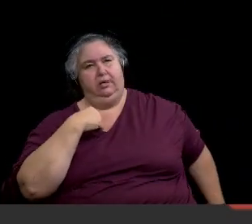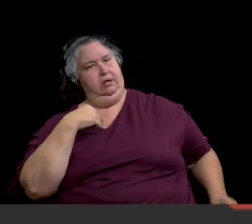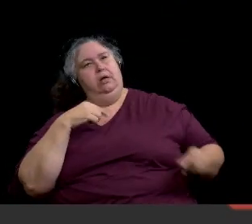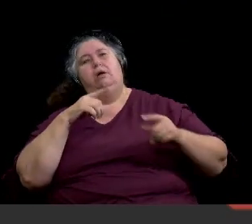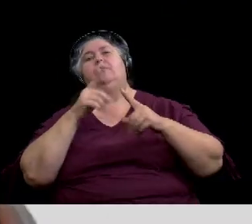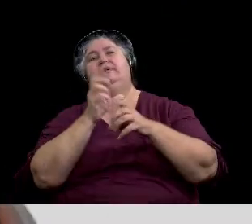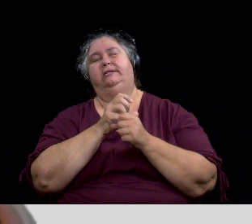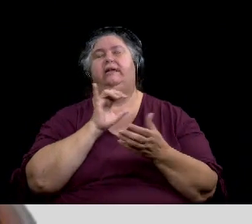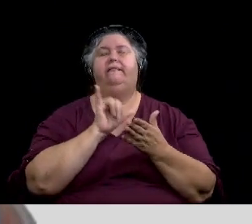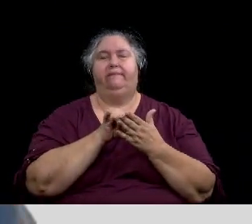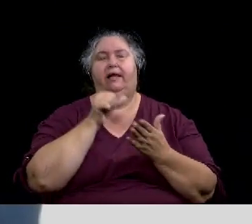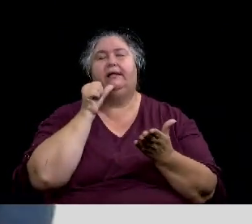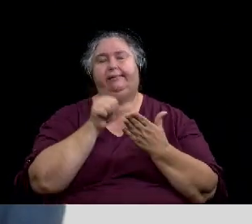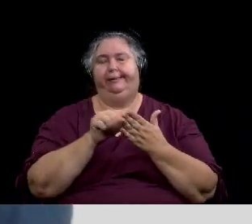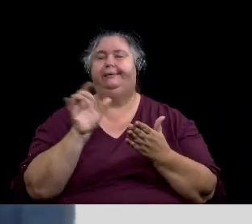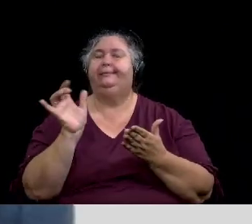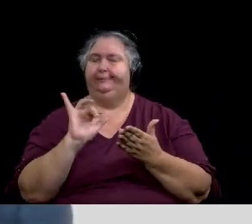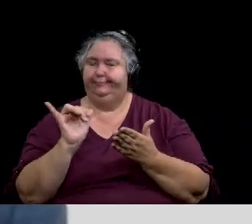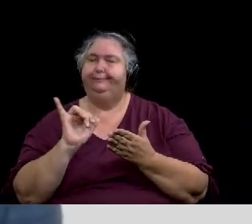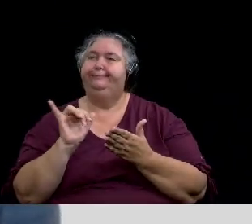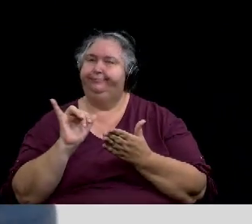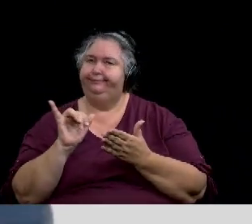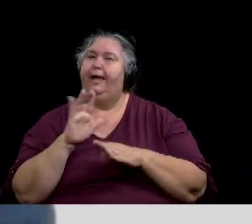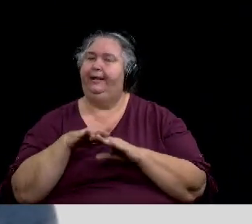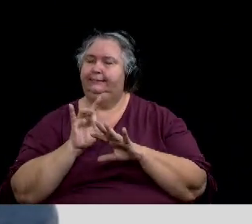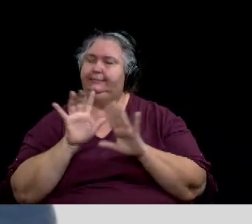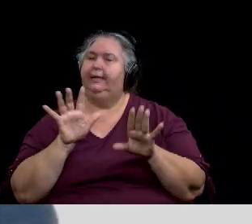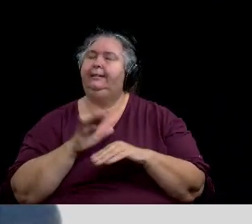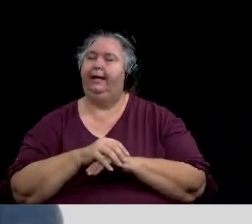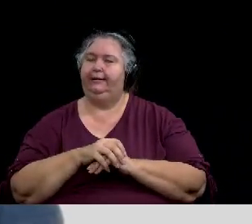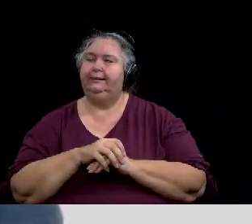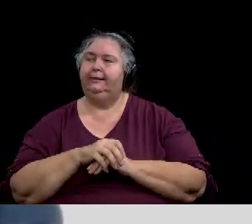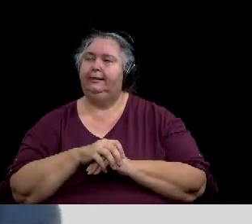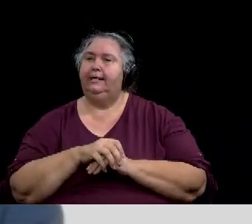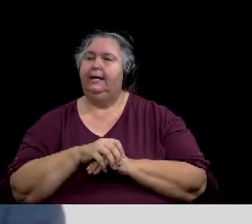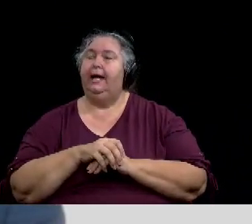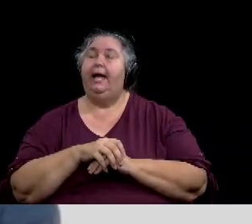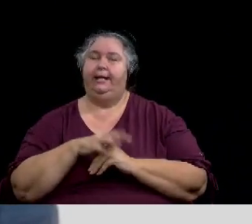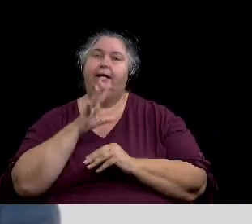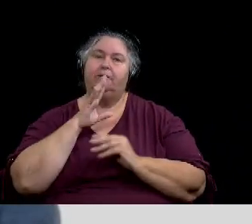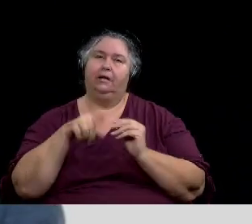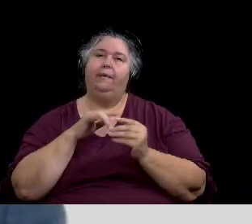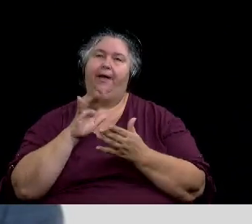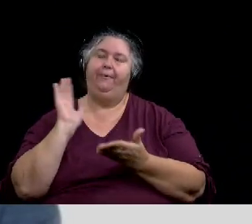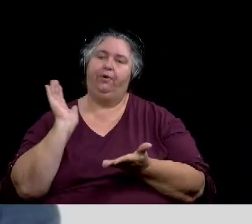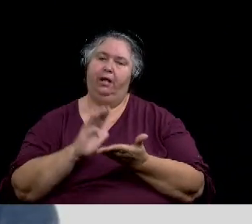system on Sunday, and it spoke to cutting back on elective